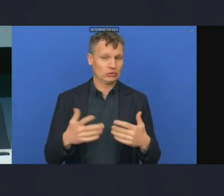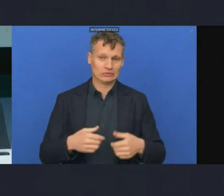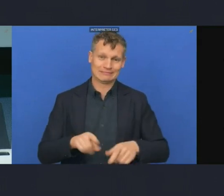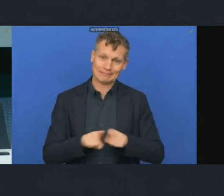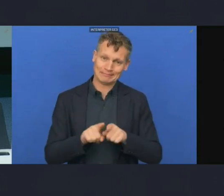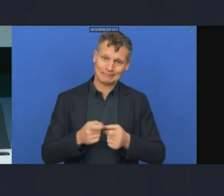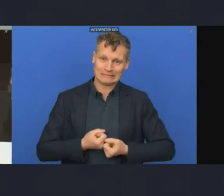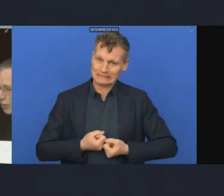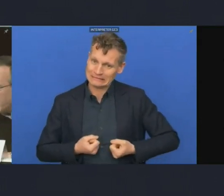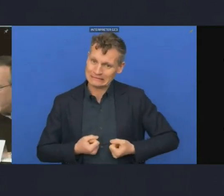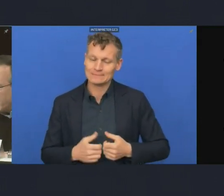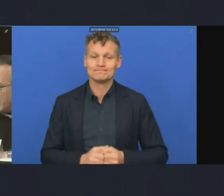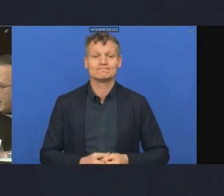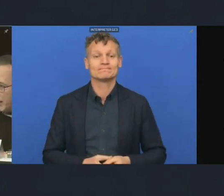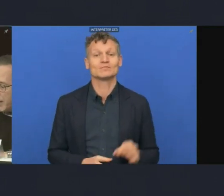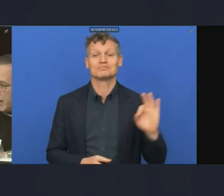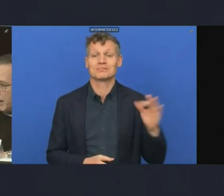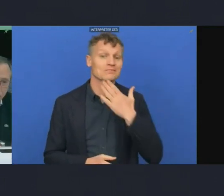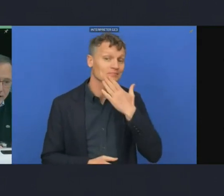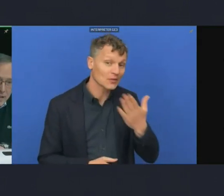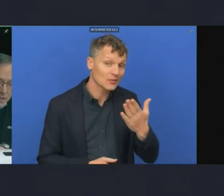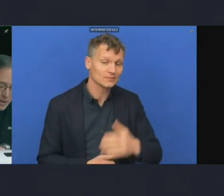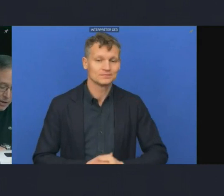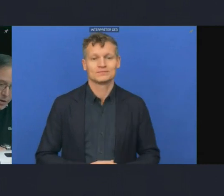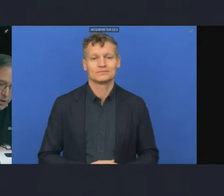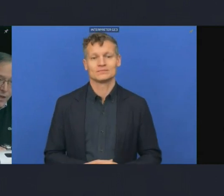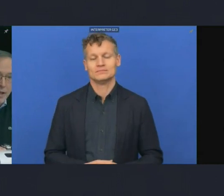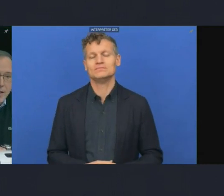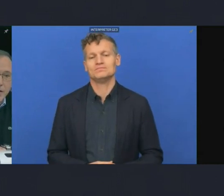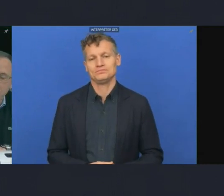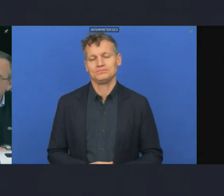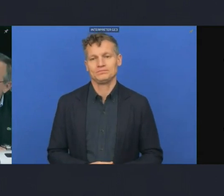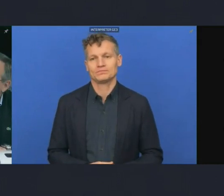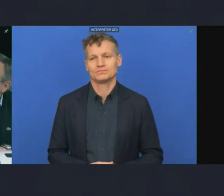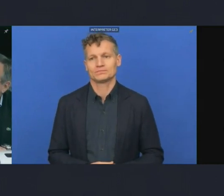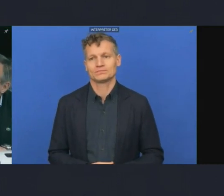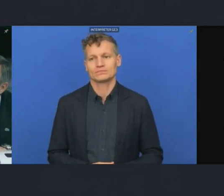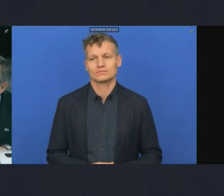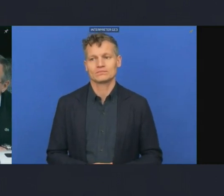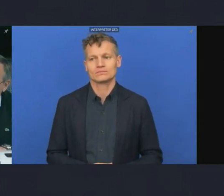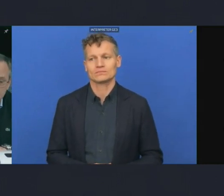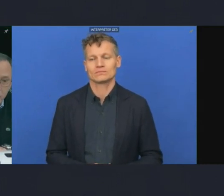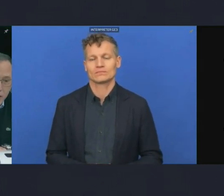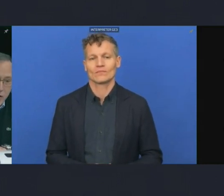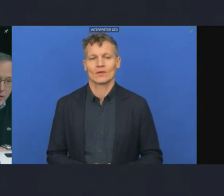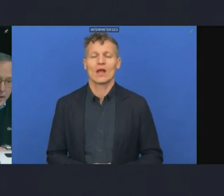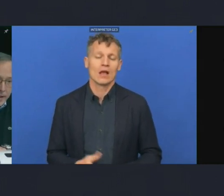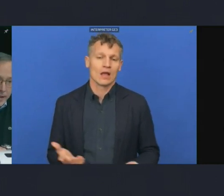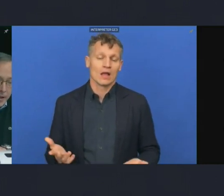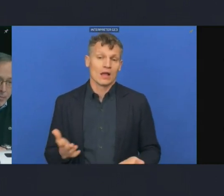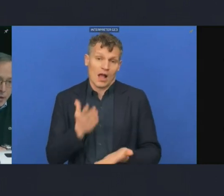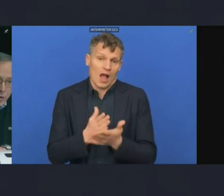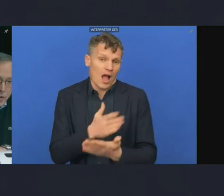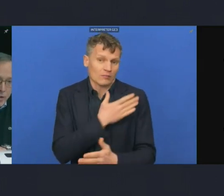Thank you very much, Flor. In fact, it has been a very difficult situation.